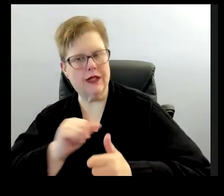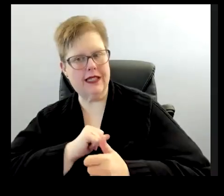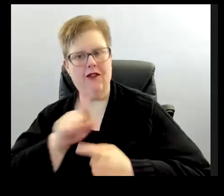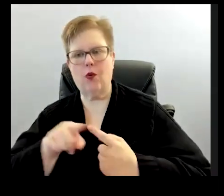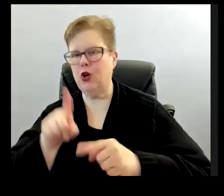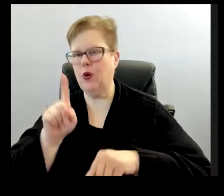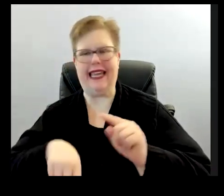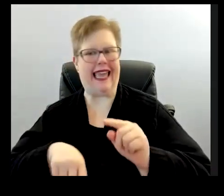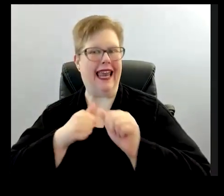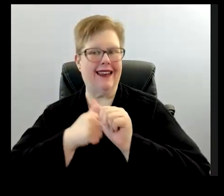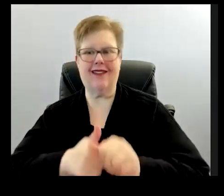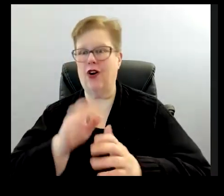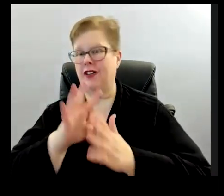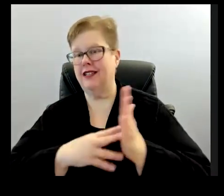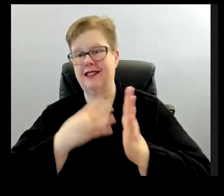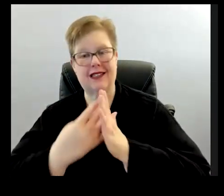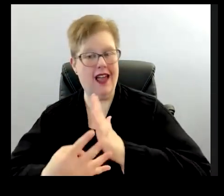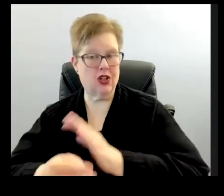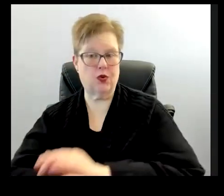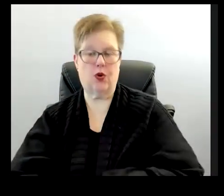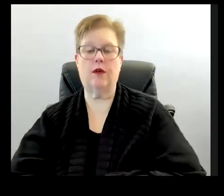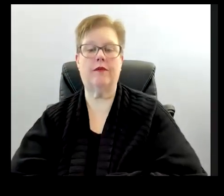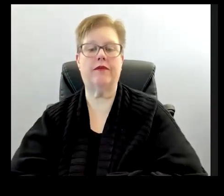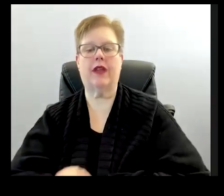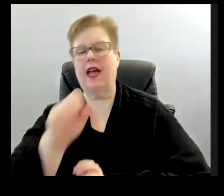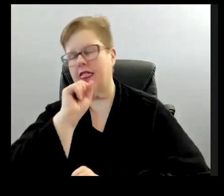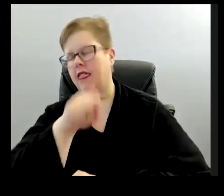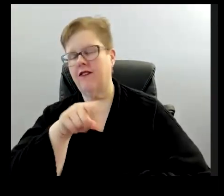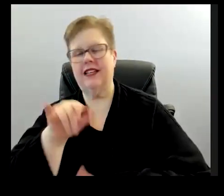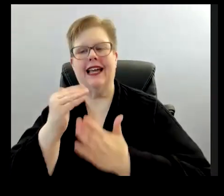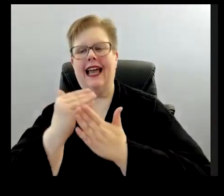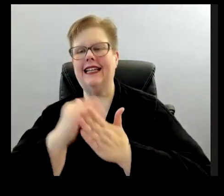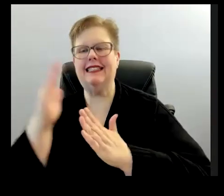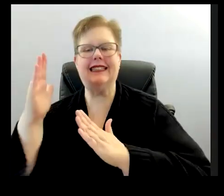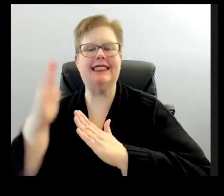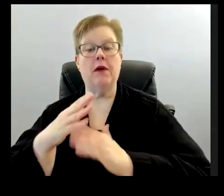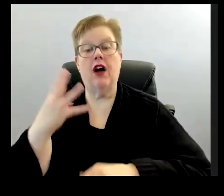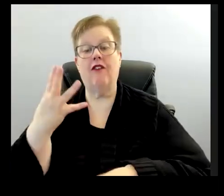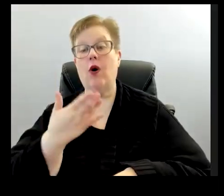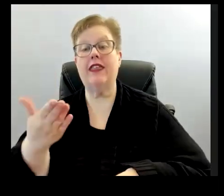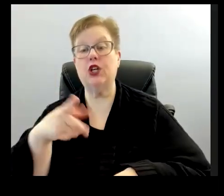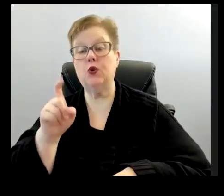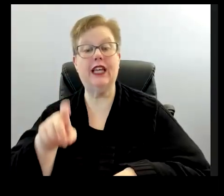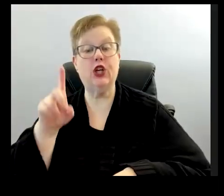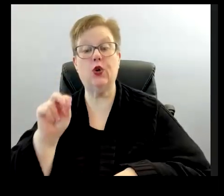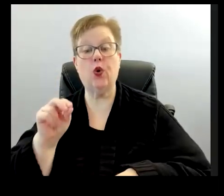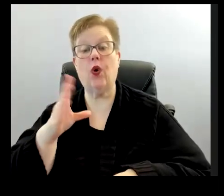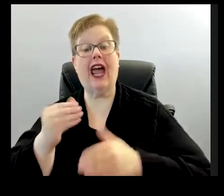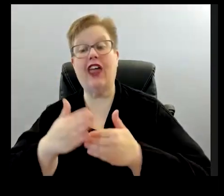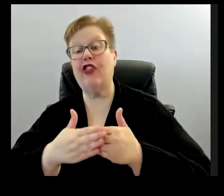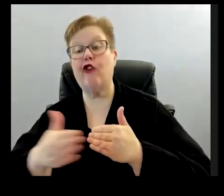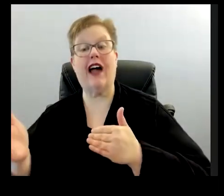can't stick to your schedule. Yes. I love this. Make a list of the top 4 things that you need to do and the